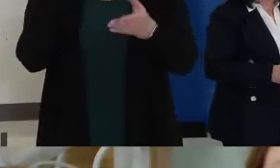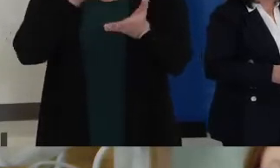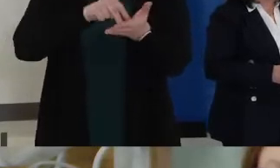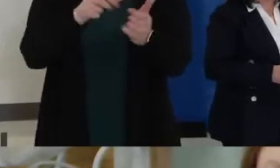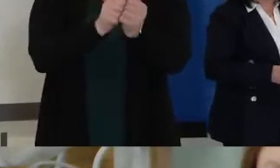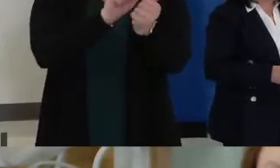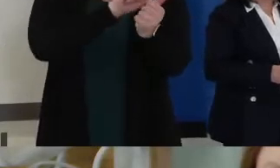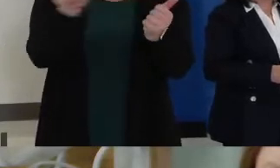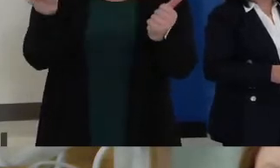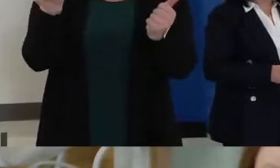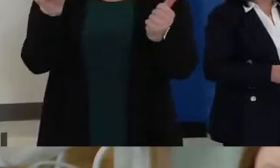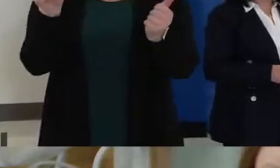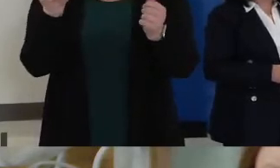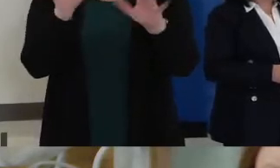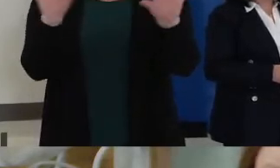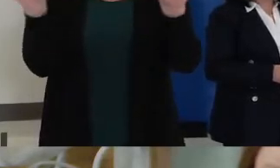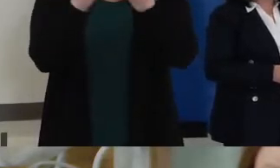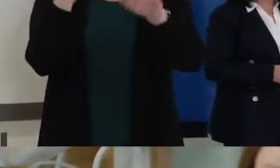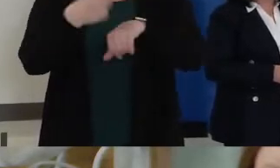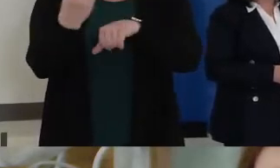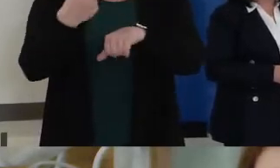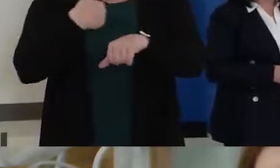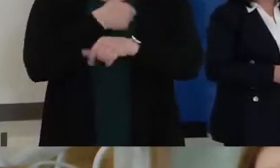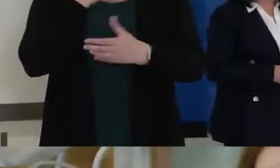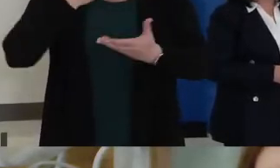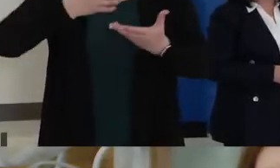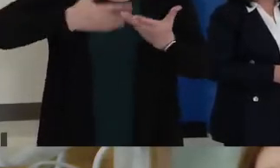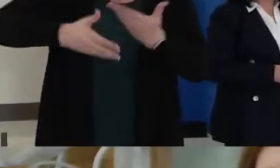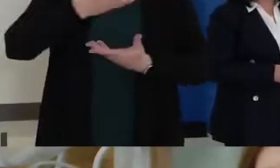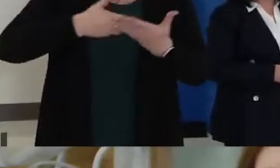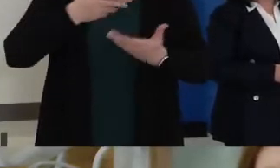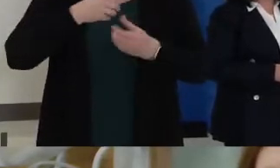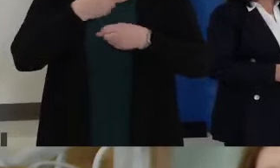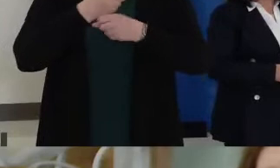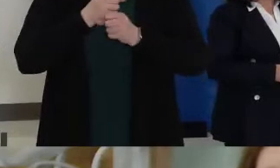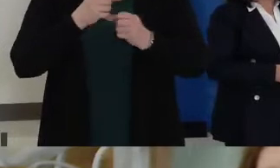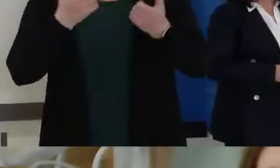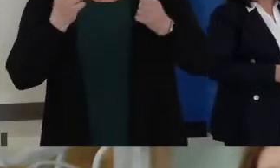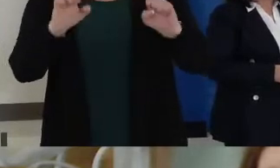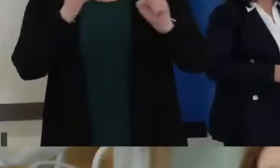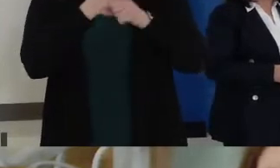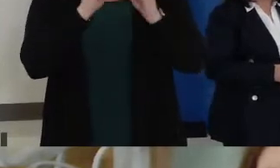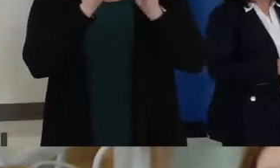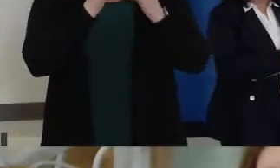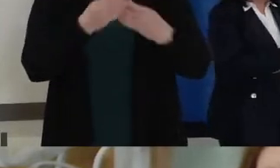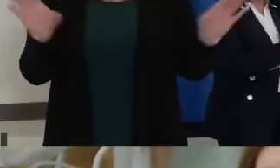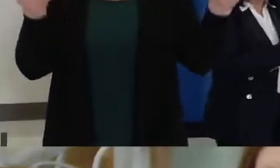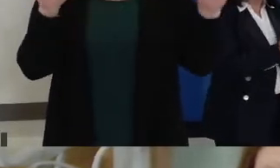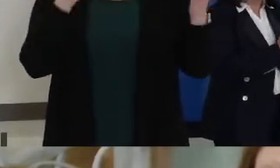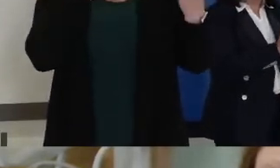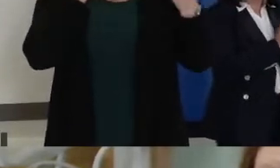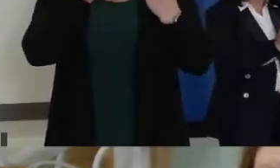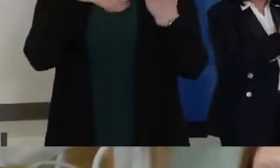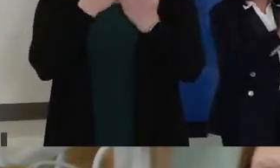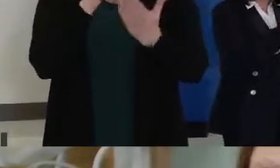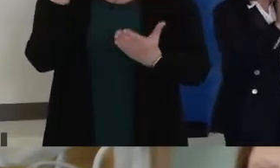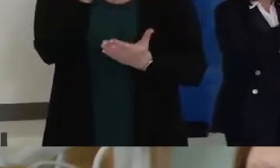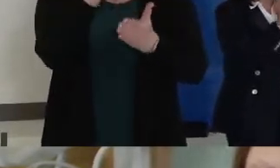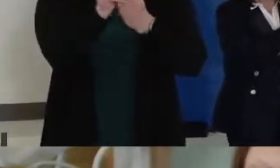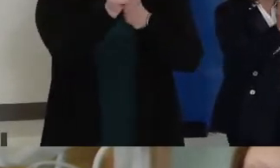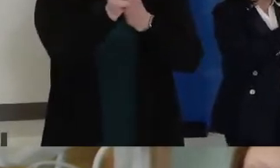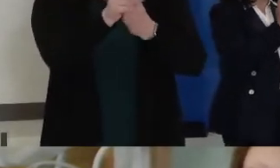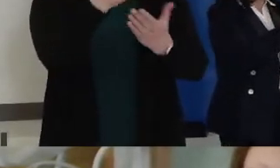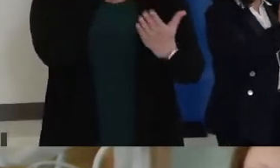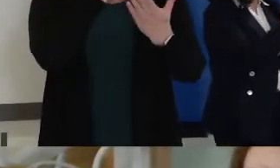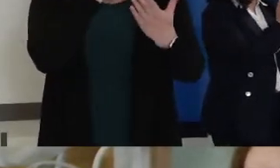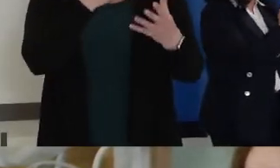this very meaningful day as we socialize these efforts. Thank you all very, very much for all of your leadership, and thank you very much, all